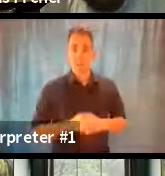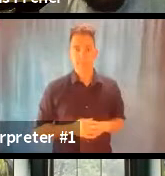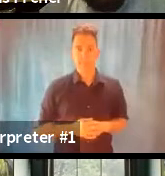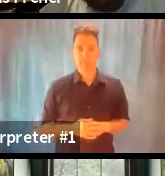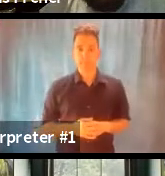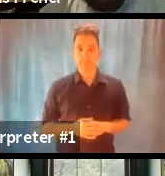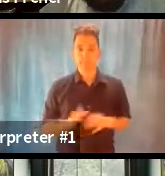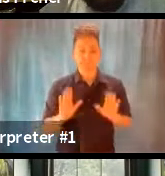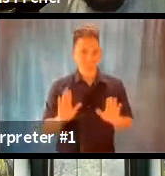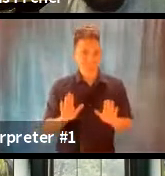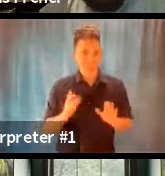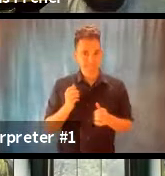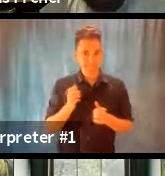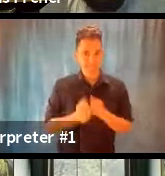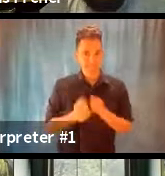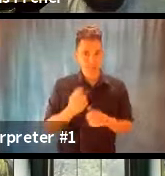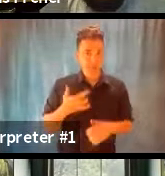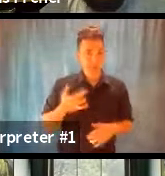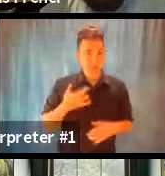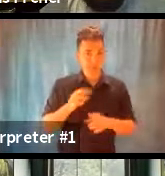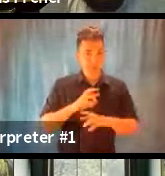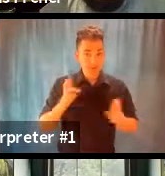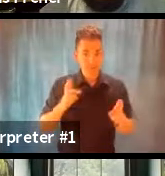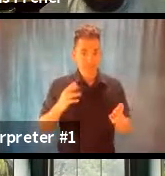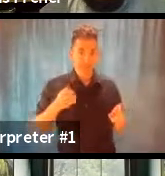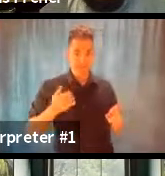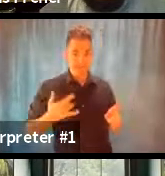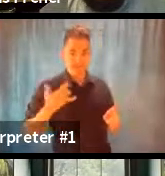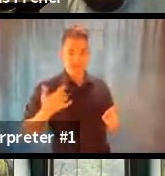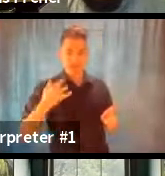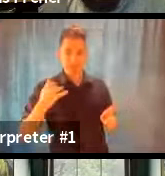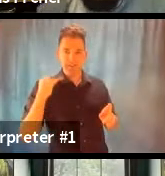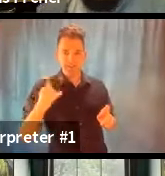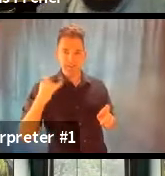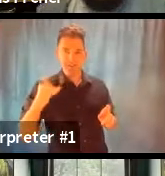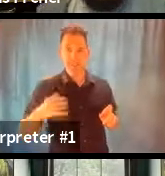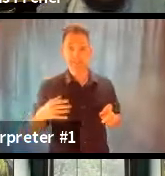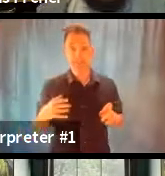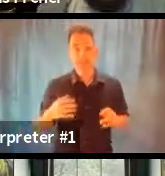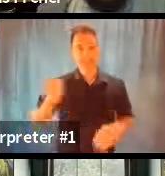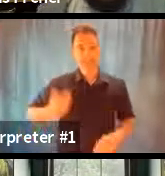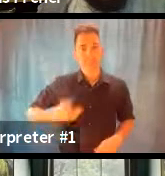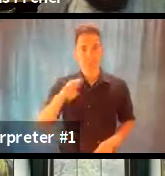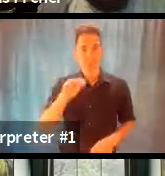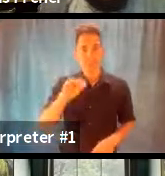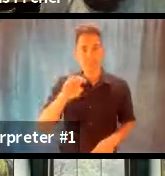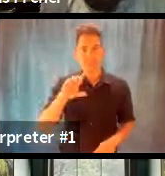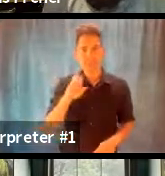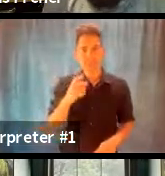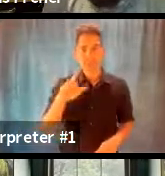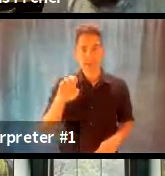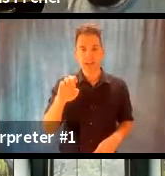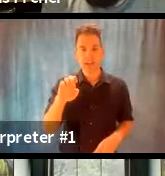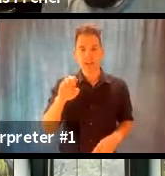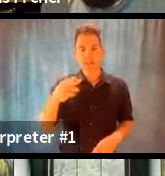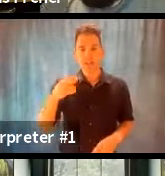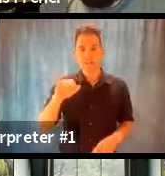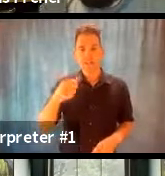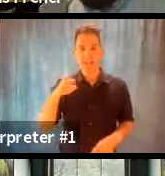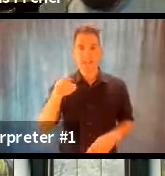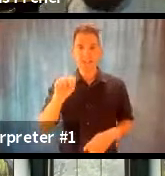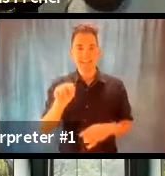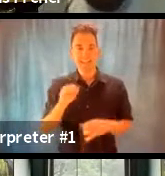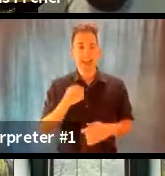everyone feels ready, I do too. My name is Michelle Higgins. I'm excited to be your moderator tonight, and hopefully